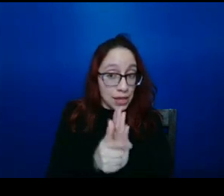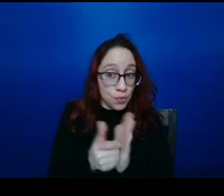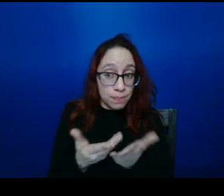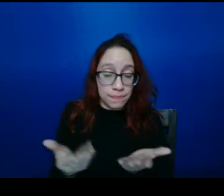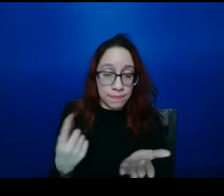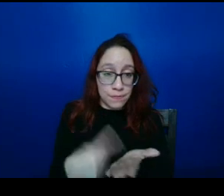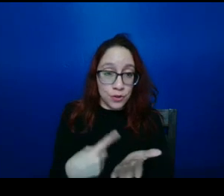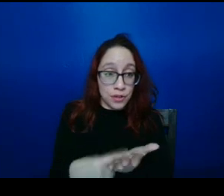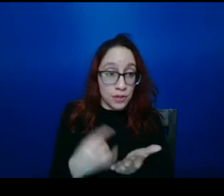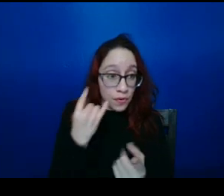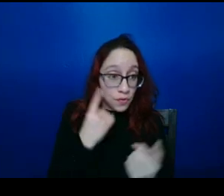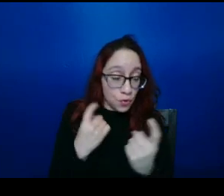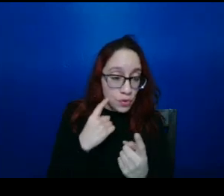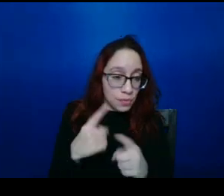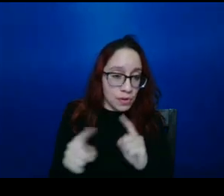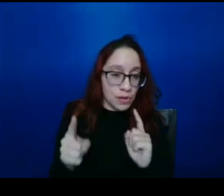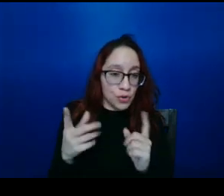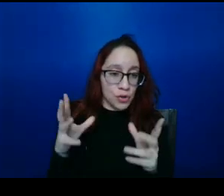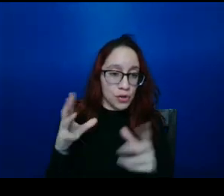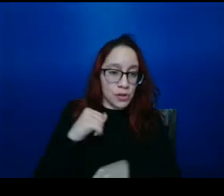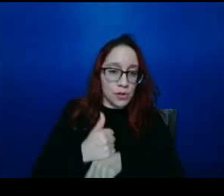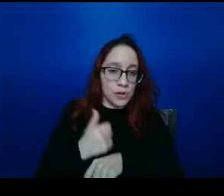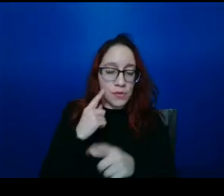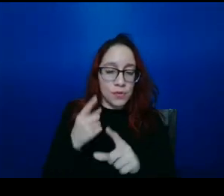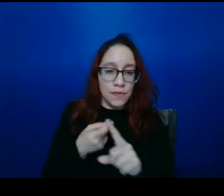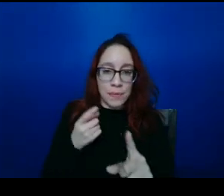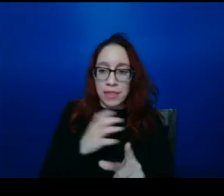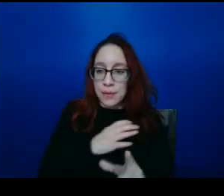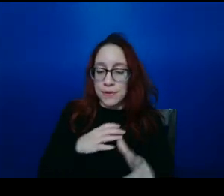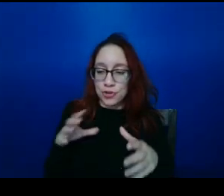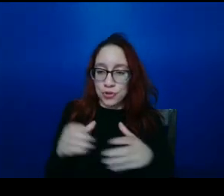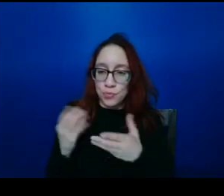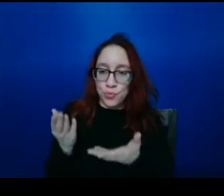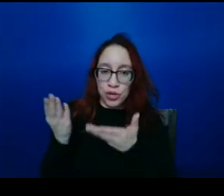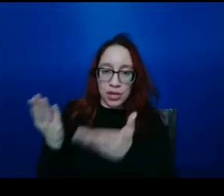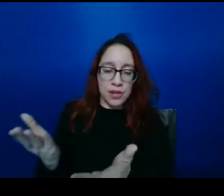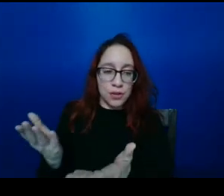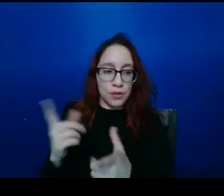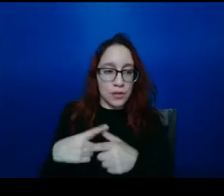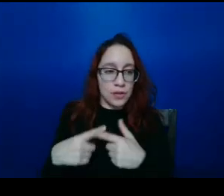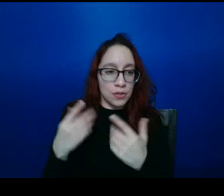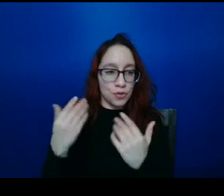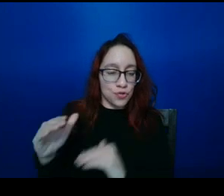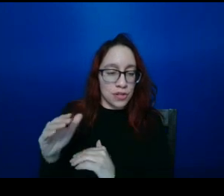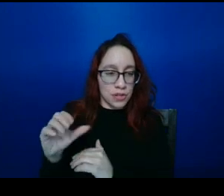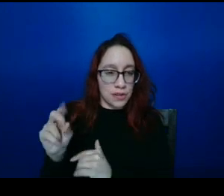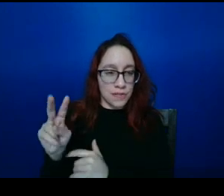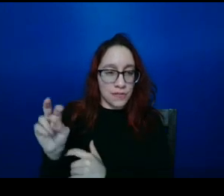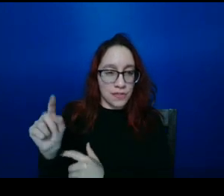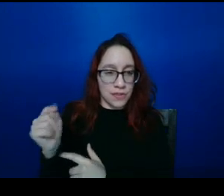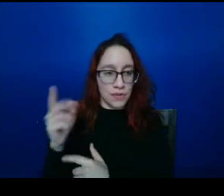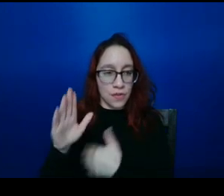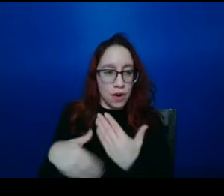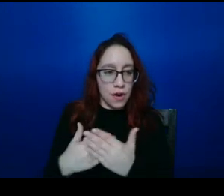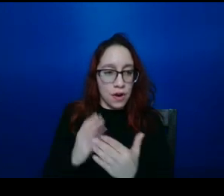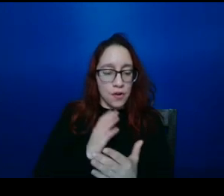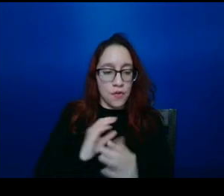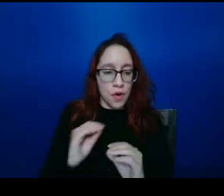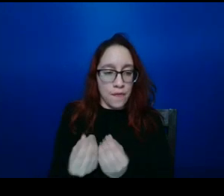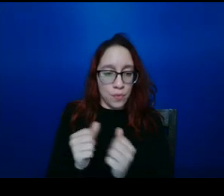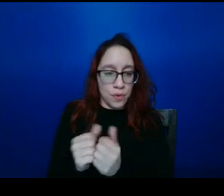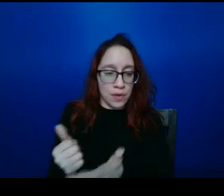Only if you have questions, but this was put together at the direction of the commission to bring forward to you, and the restrictive covenant was prepared by our office with the assistance